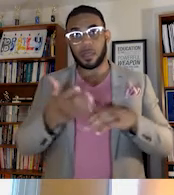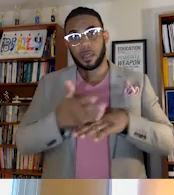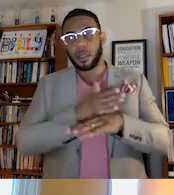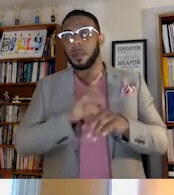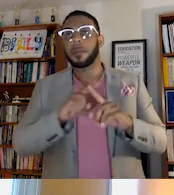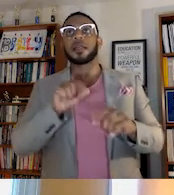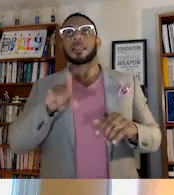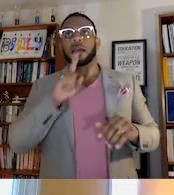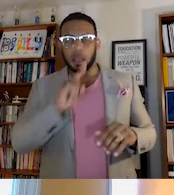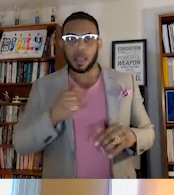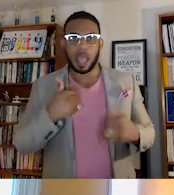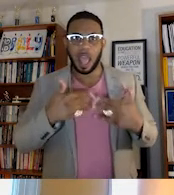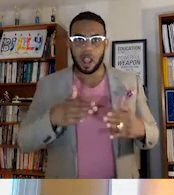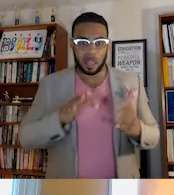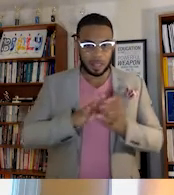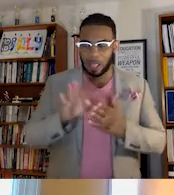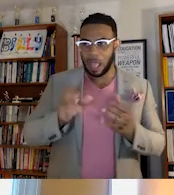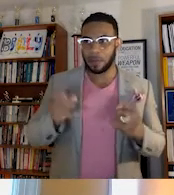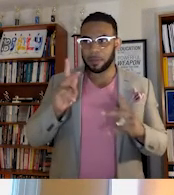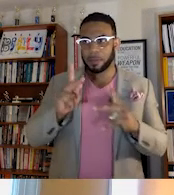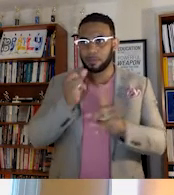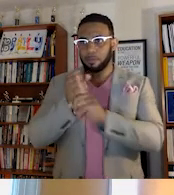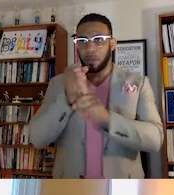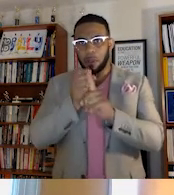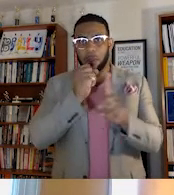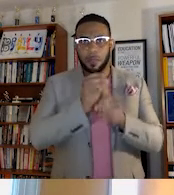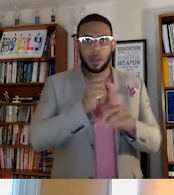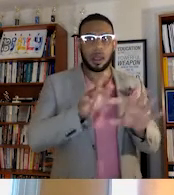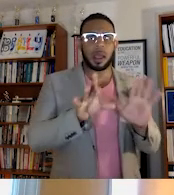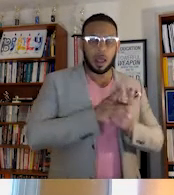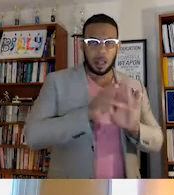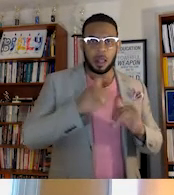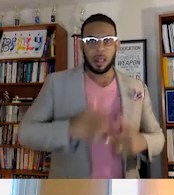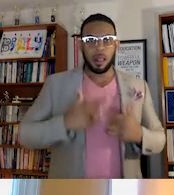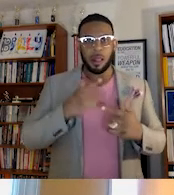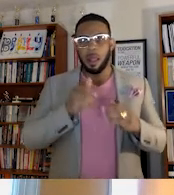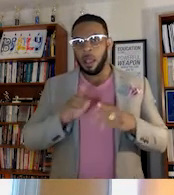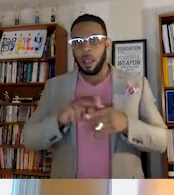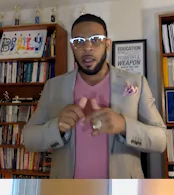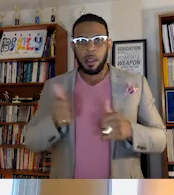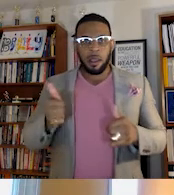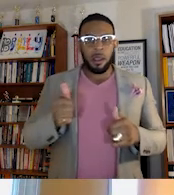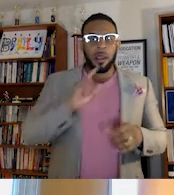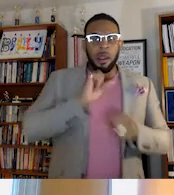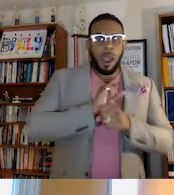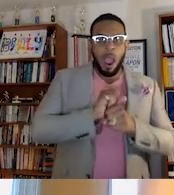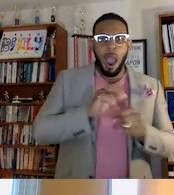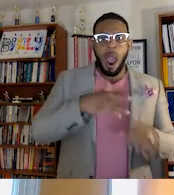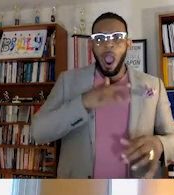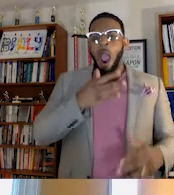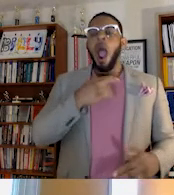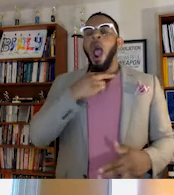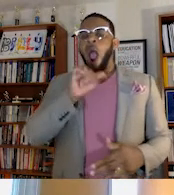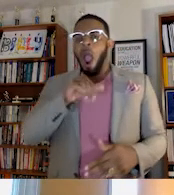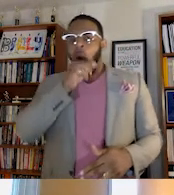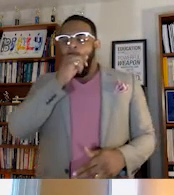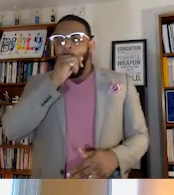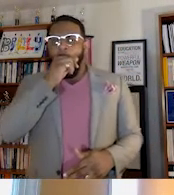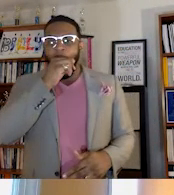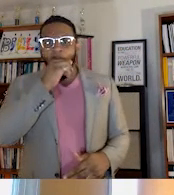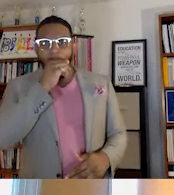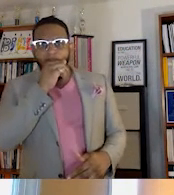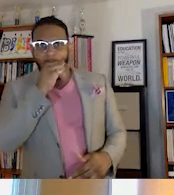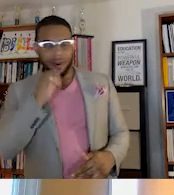But I lost count of the number of people in my life, one way or another, that have actually fell victim to this.